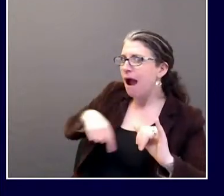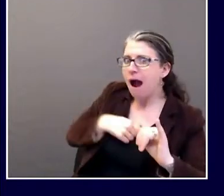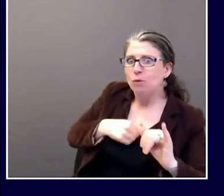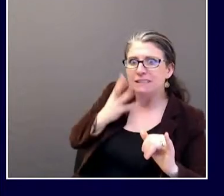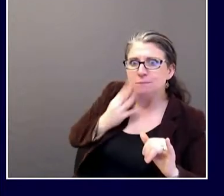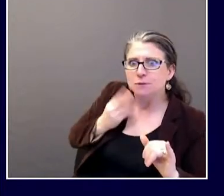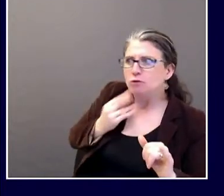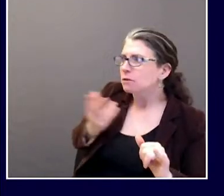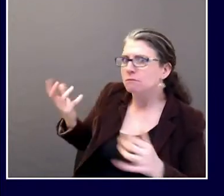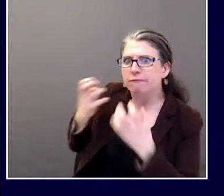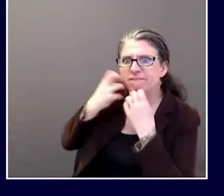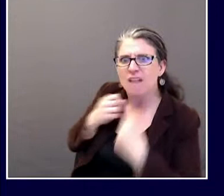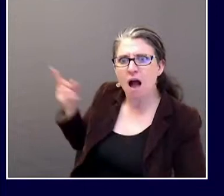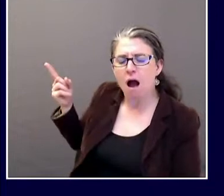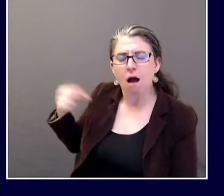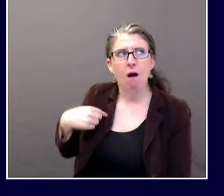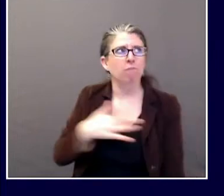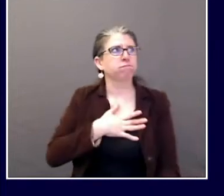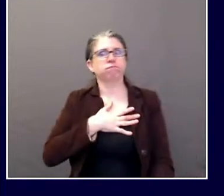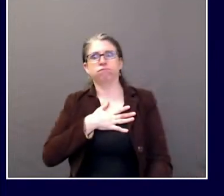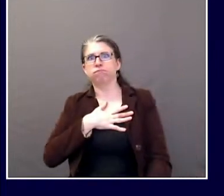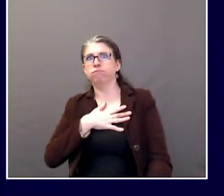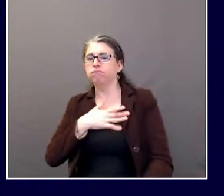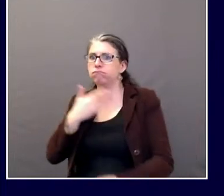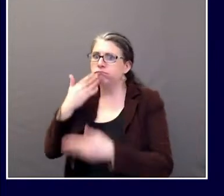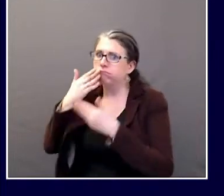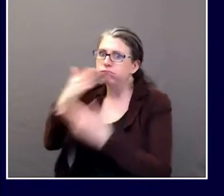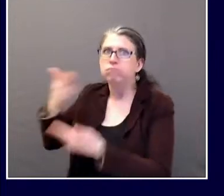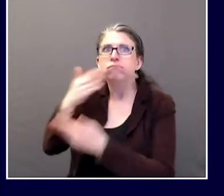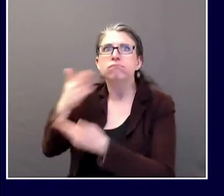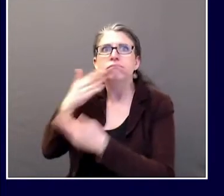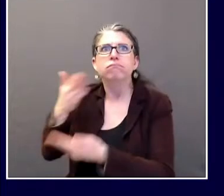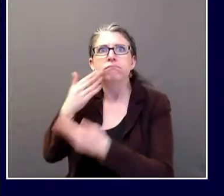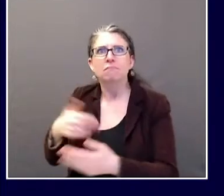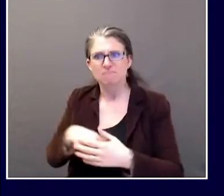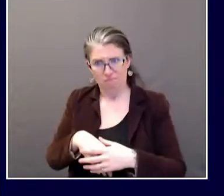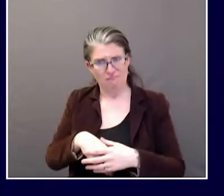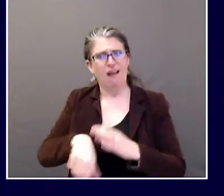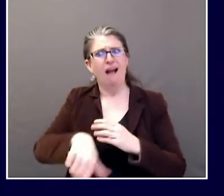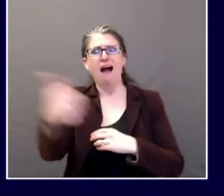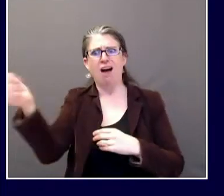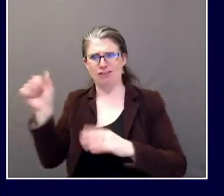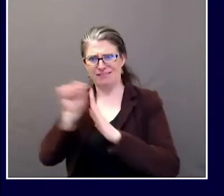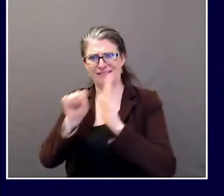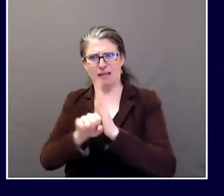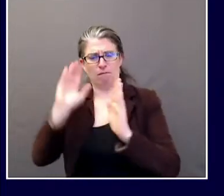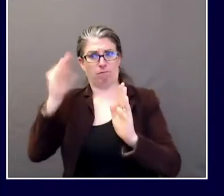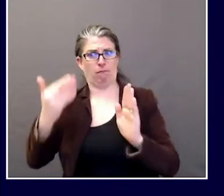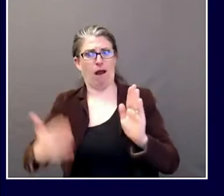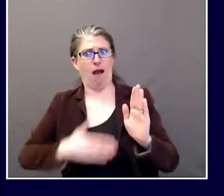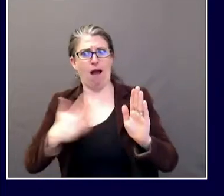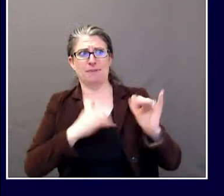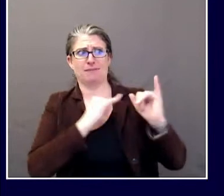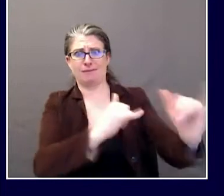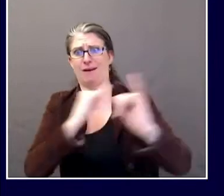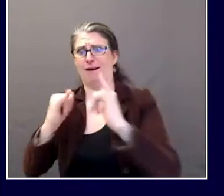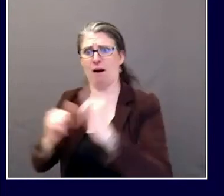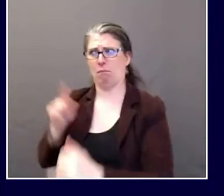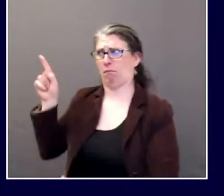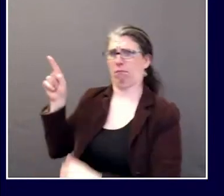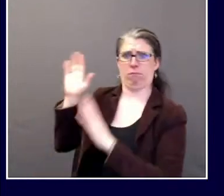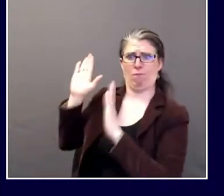and I speak for my colleagues across the other 49 states, it is a very welcome change. What has been the problem